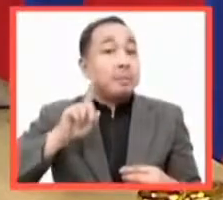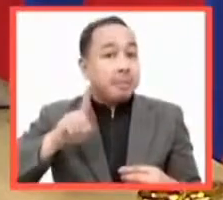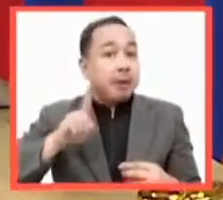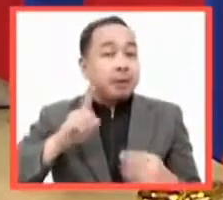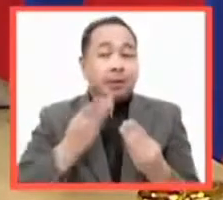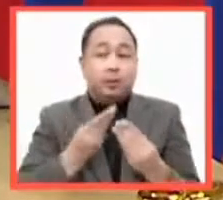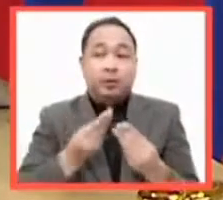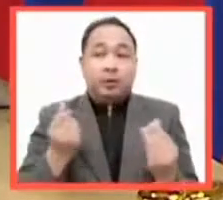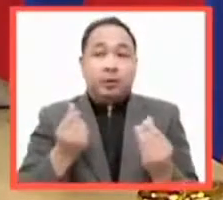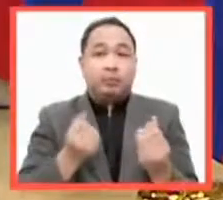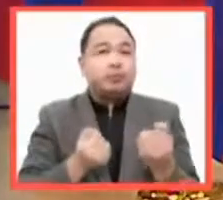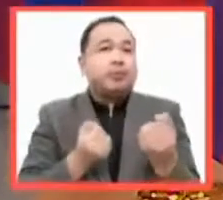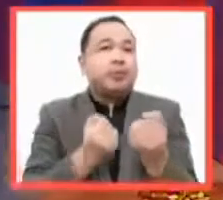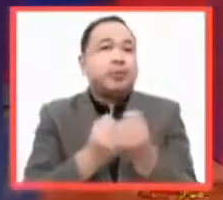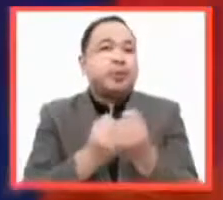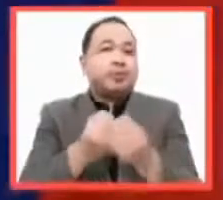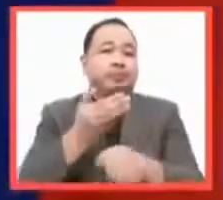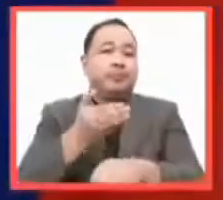that actually work.